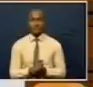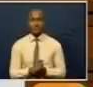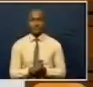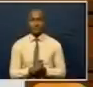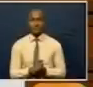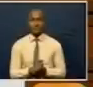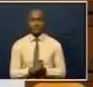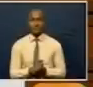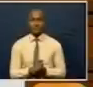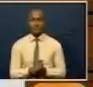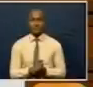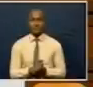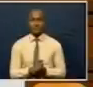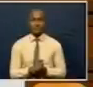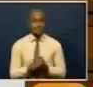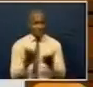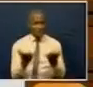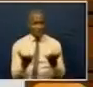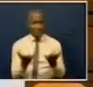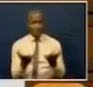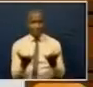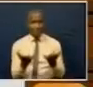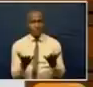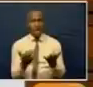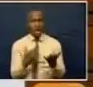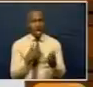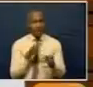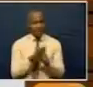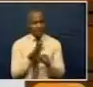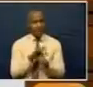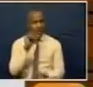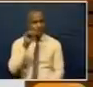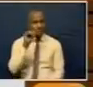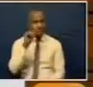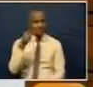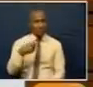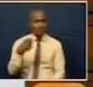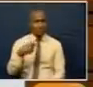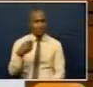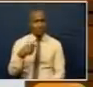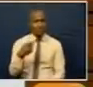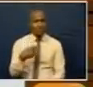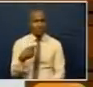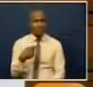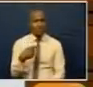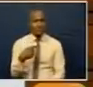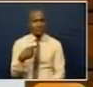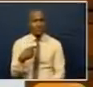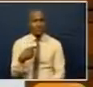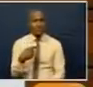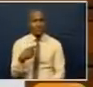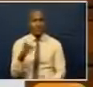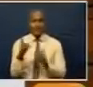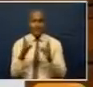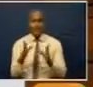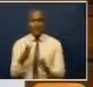Monica? Should we continue on, or... Because there's so many tweets coming thick and fast. Yeah. Your friend Monica is directing tonight.